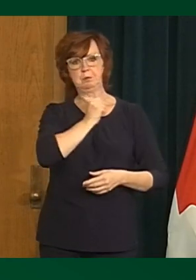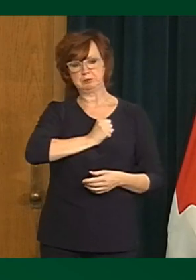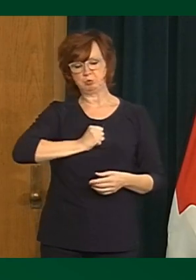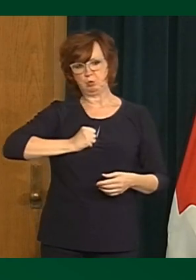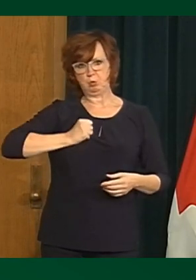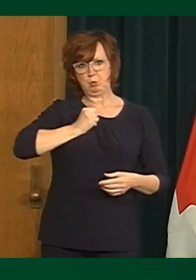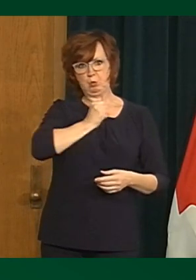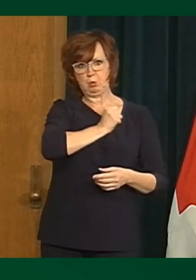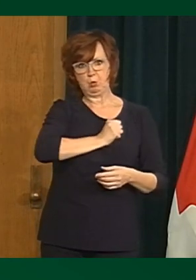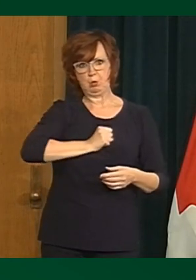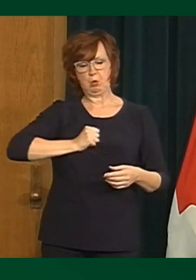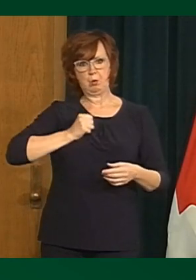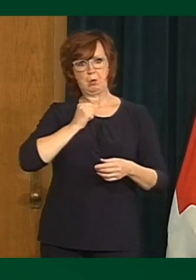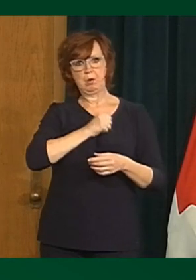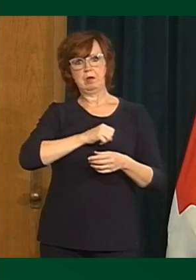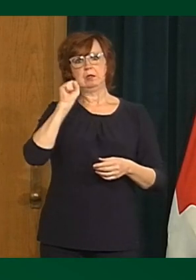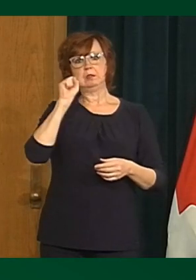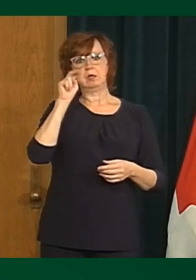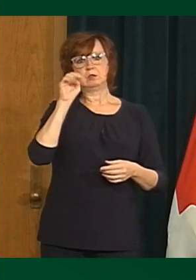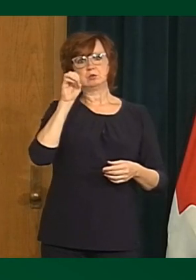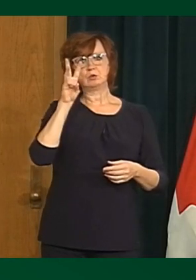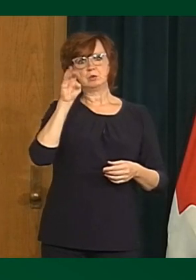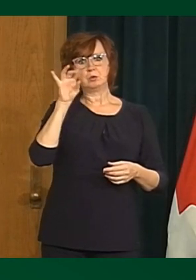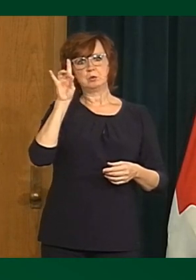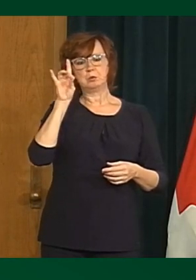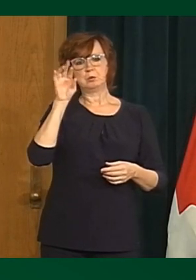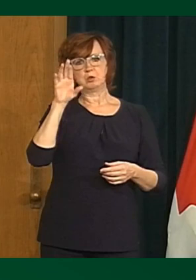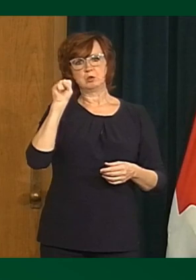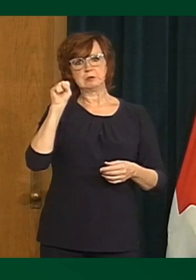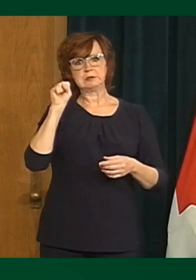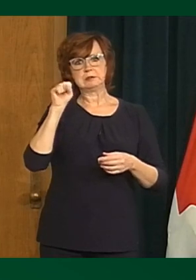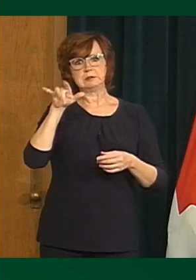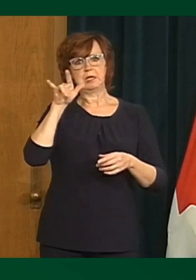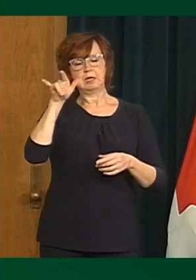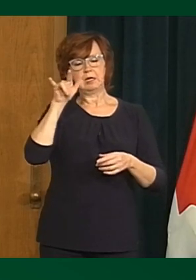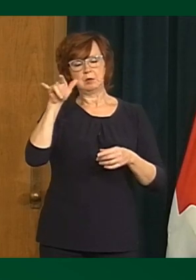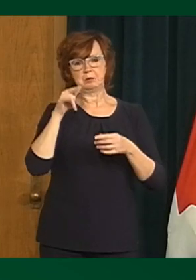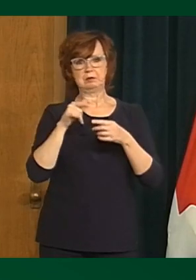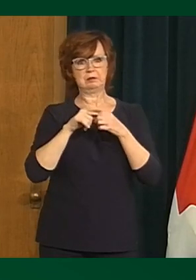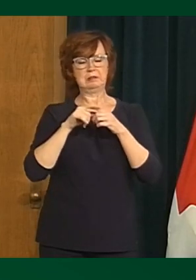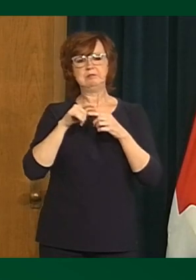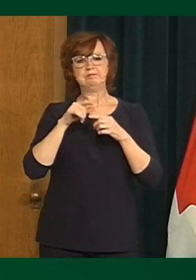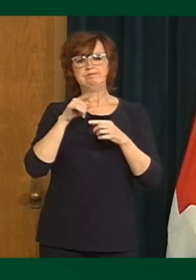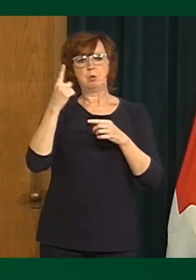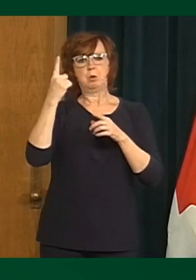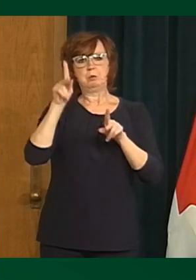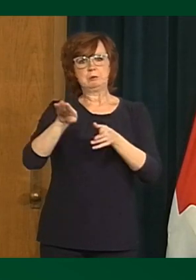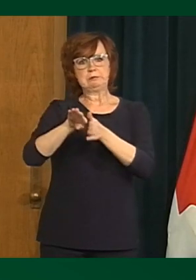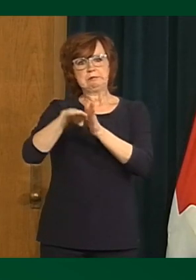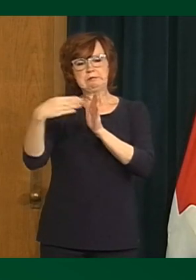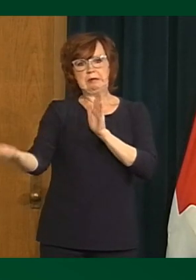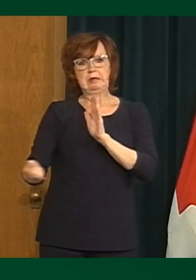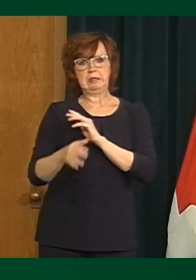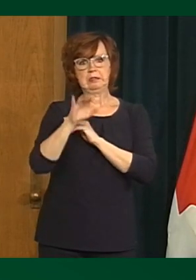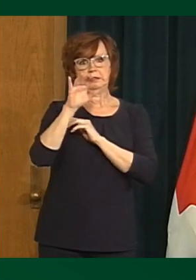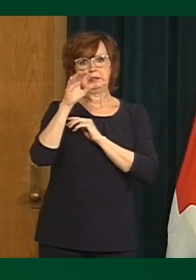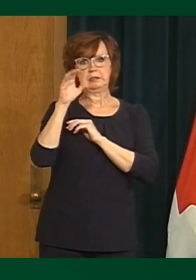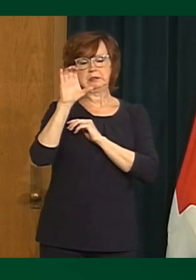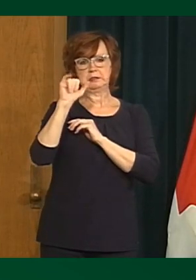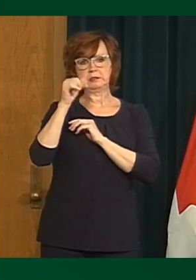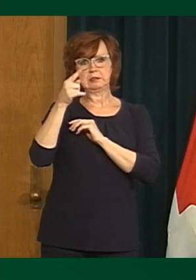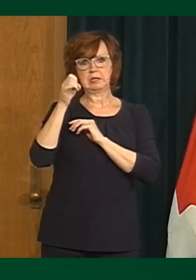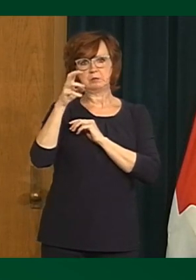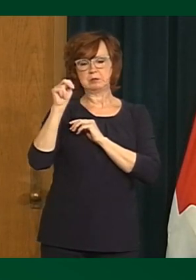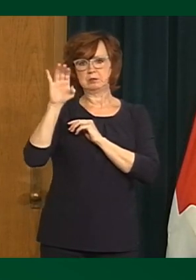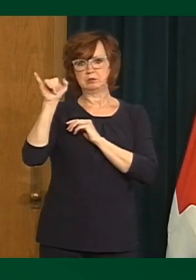Jen Casey. Just a few days ago, so many Saskatchewan people enjoyed the chance to watch the Snowbirds fly over a number of